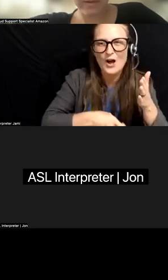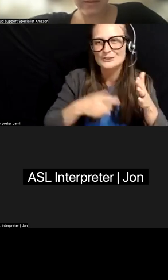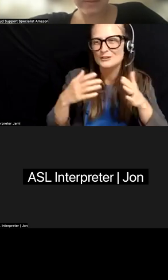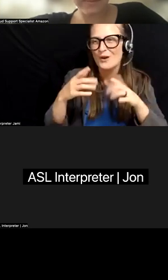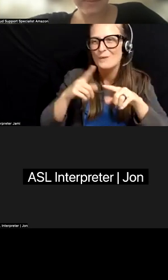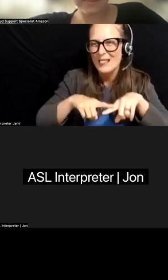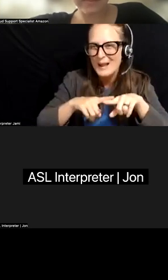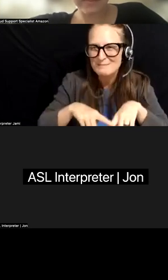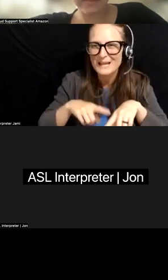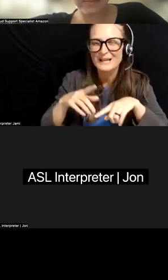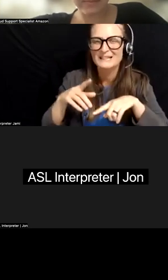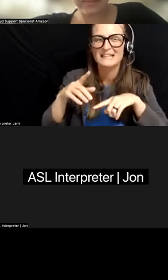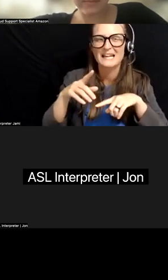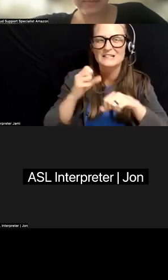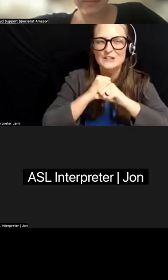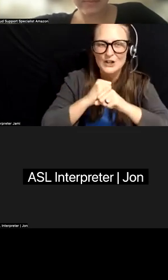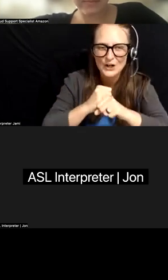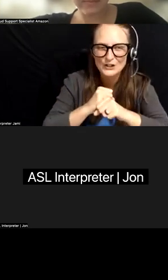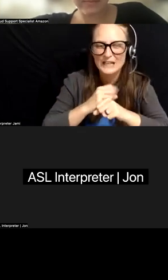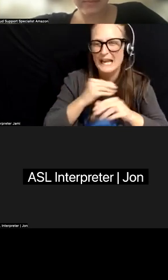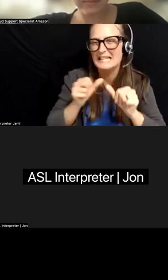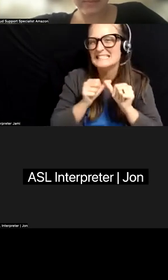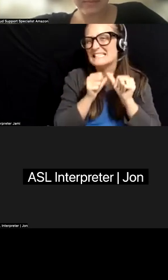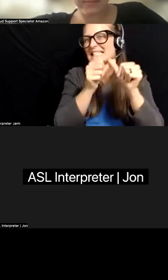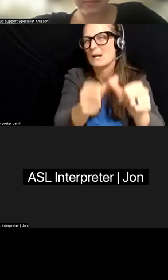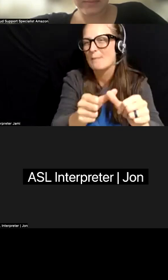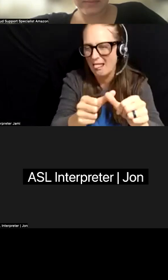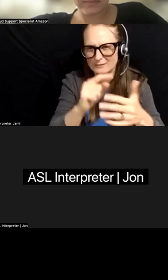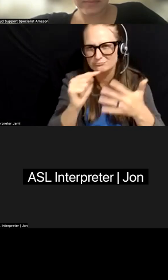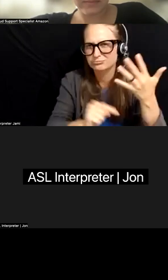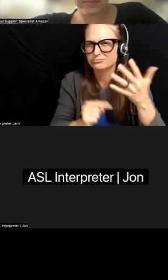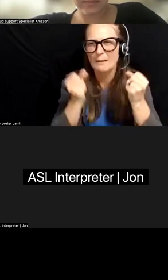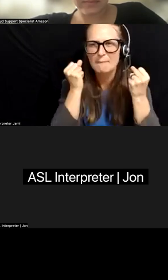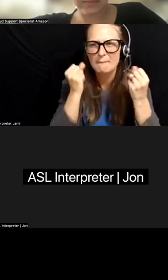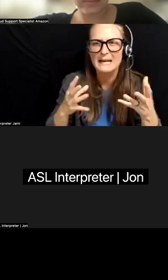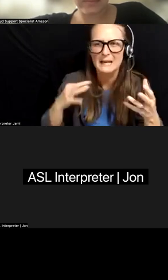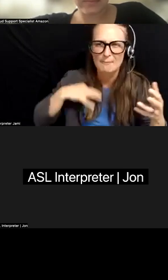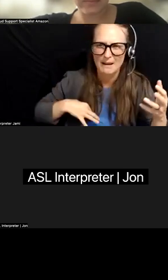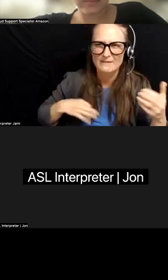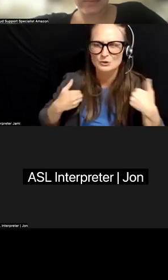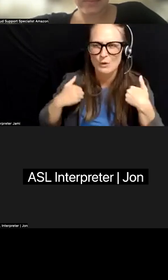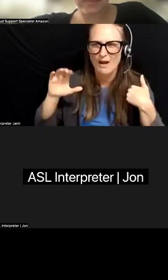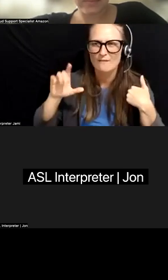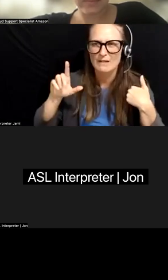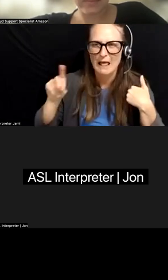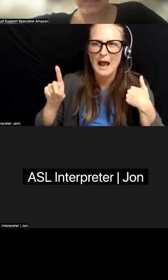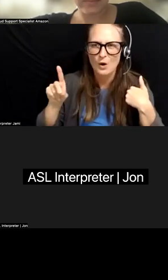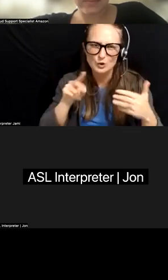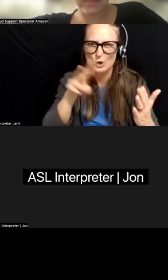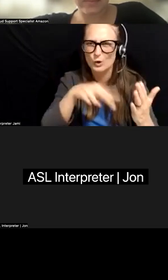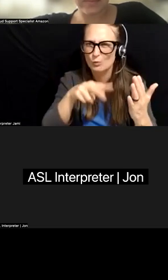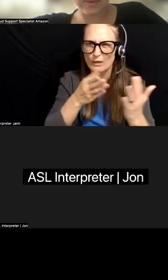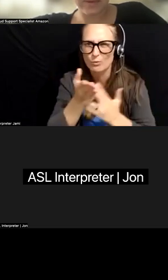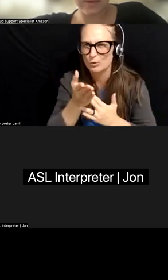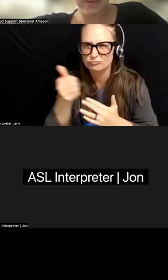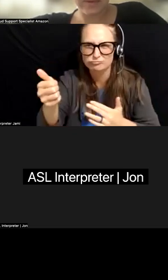reliability, security, and sustainability. So lots of benefits to having cloud. So you can read through some of those